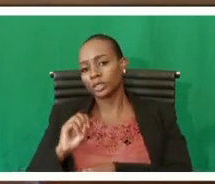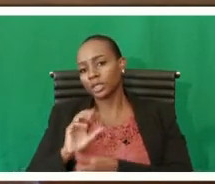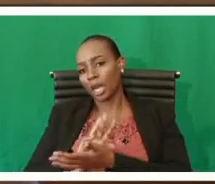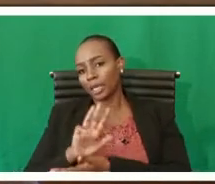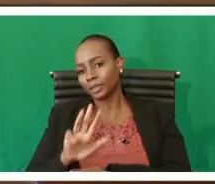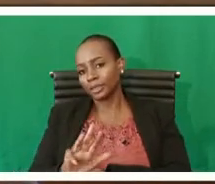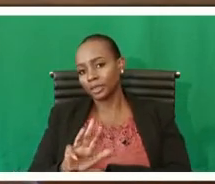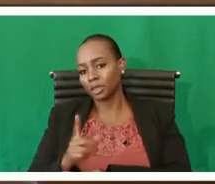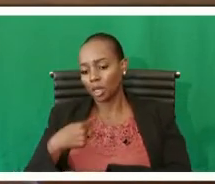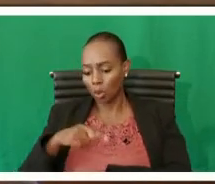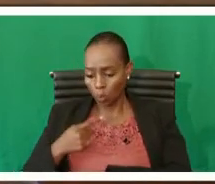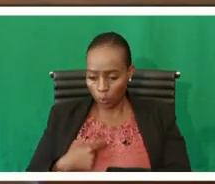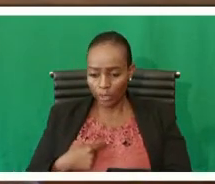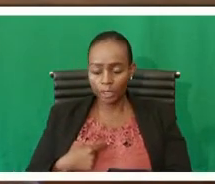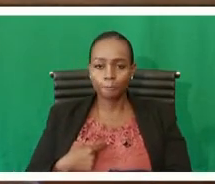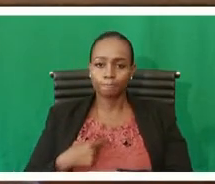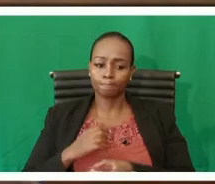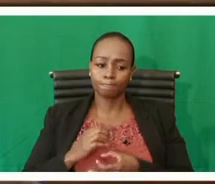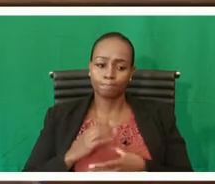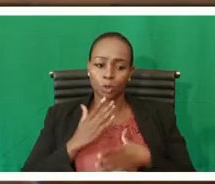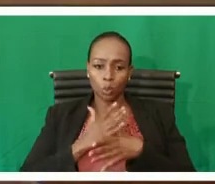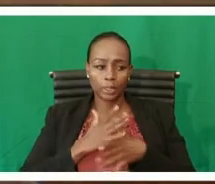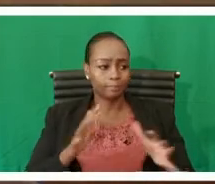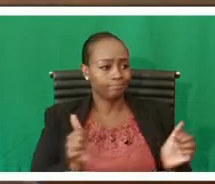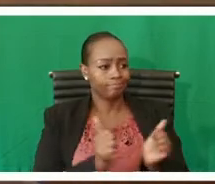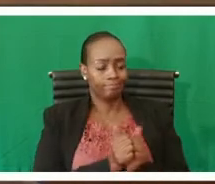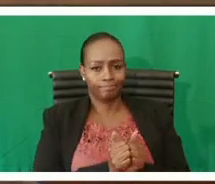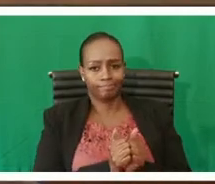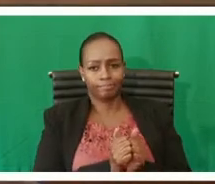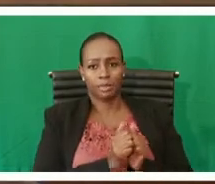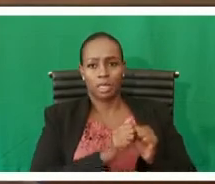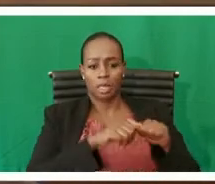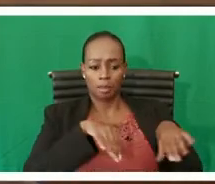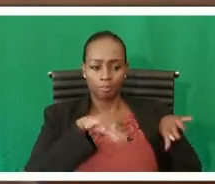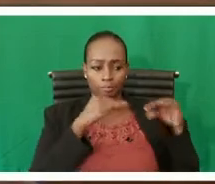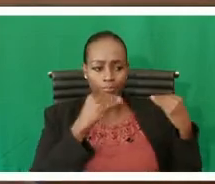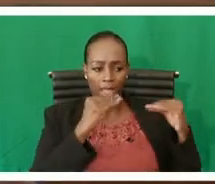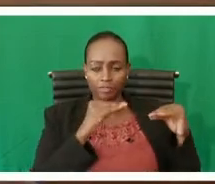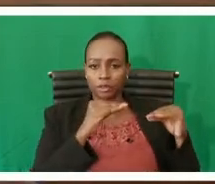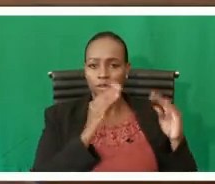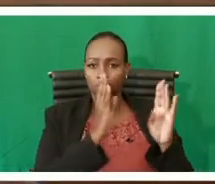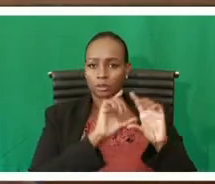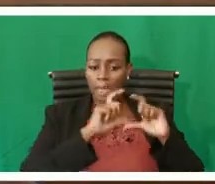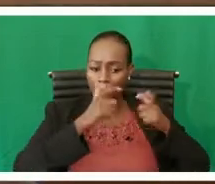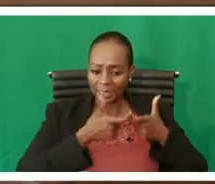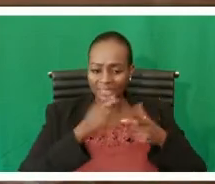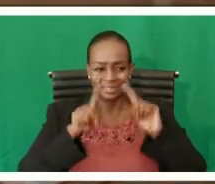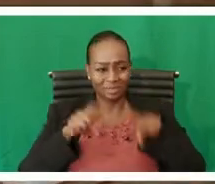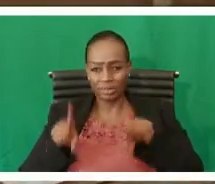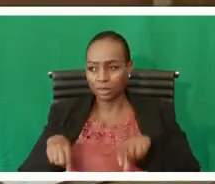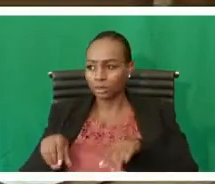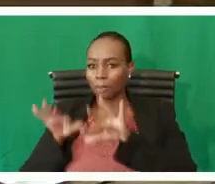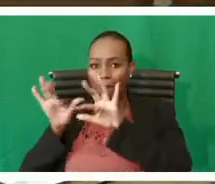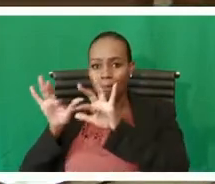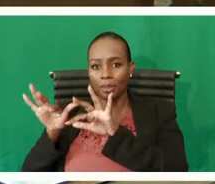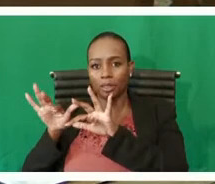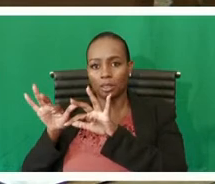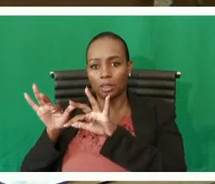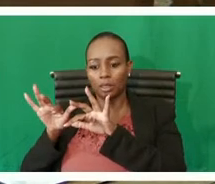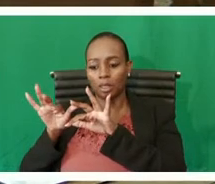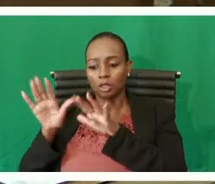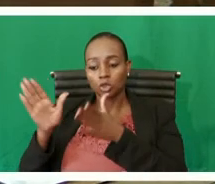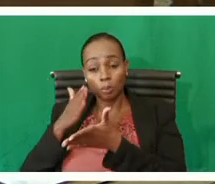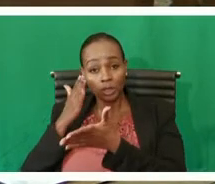we brought together the private sector, civil society, academics, and the public sector in the platform to chart